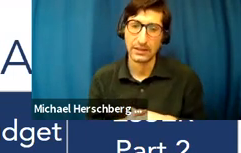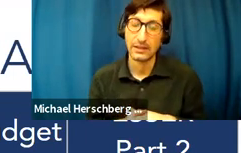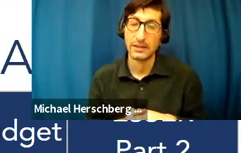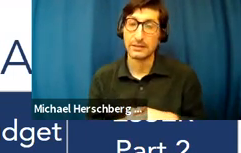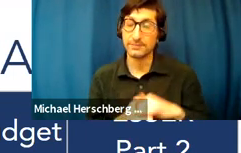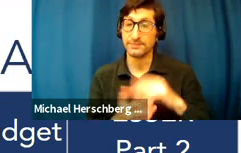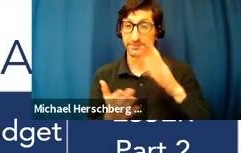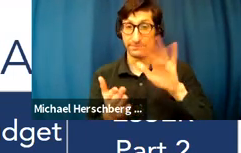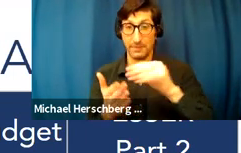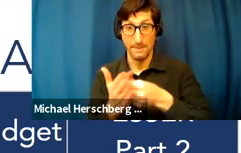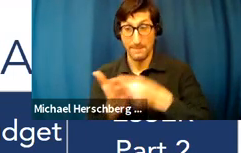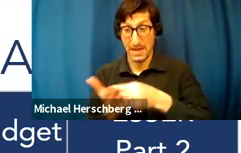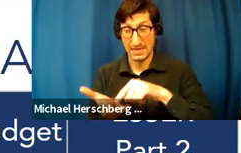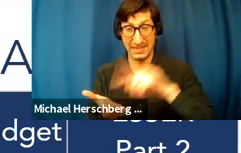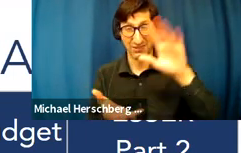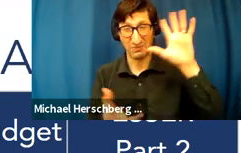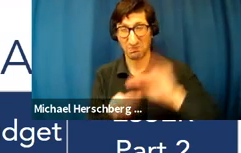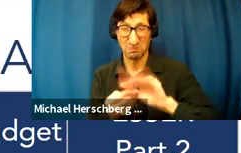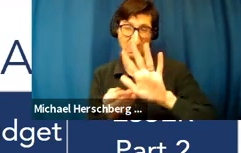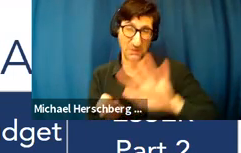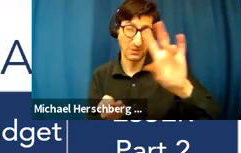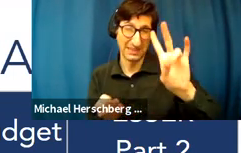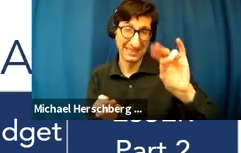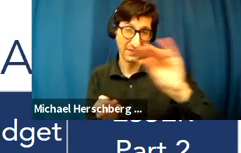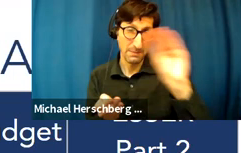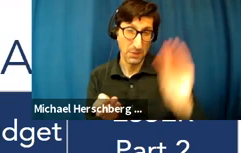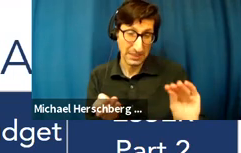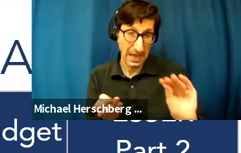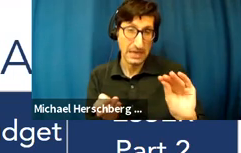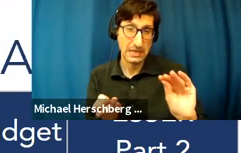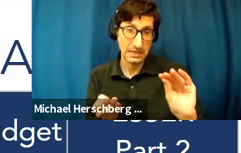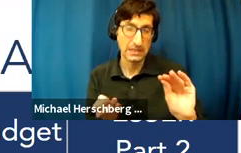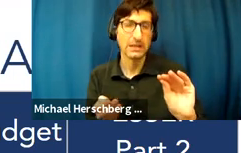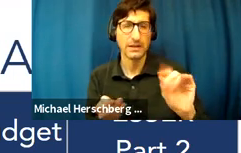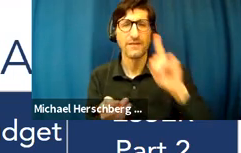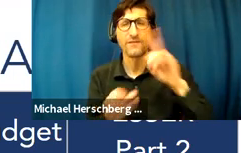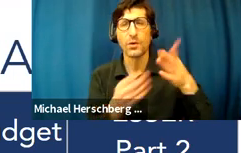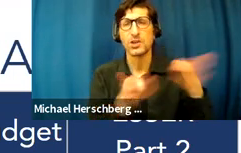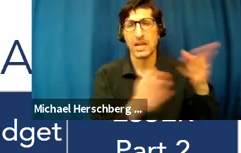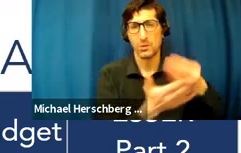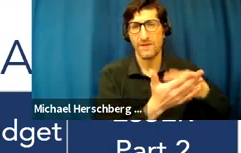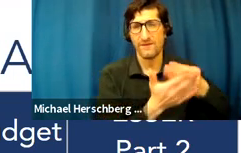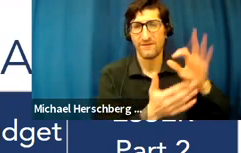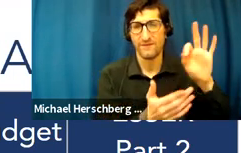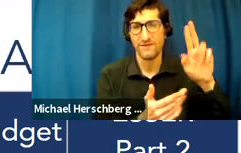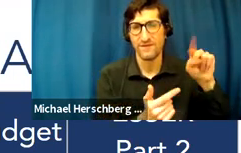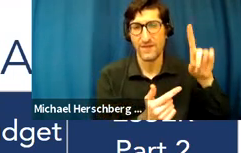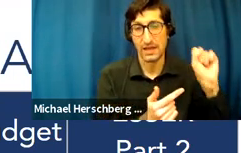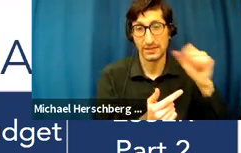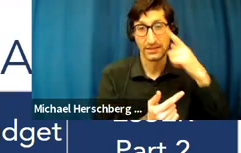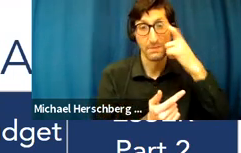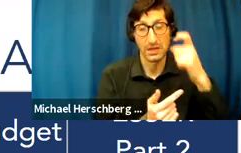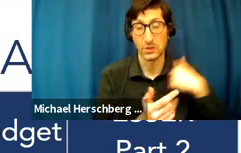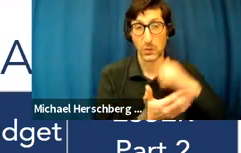investments in this category, the investments that I just mentioned, are in fact being placed on general funds because we believe deeply that